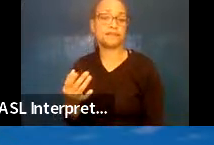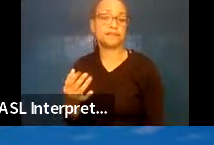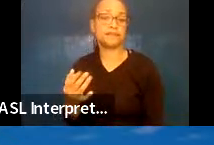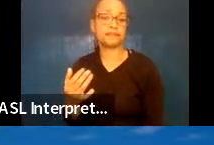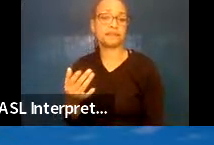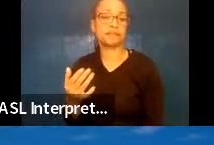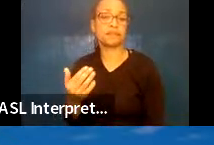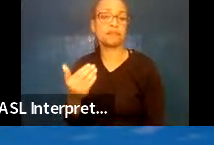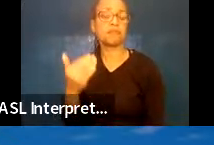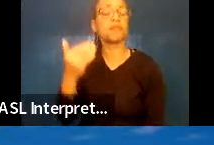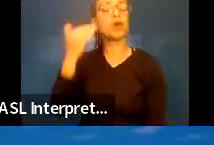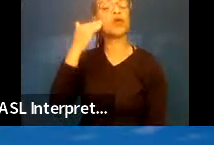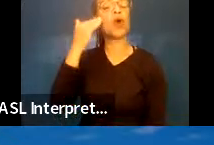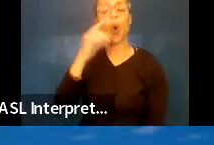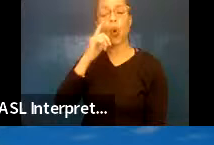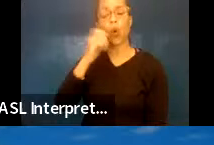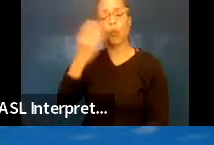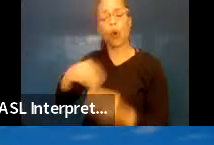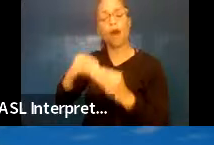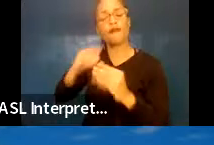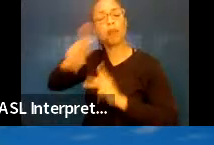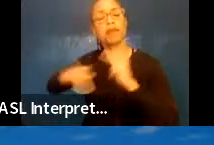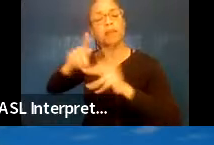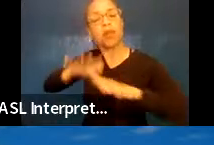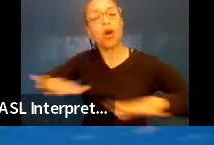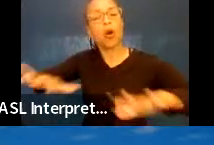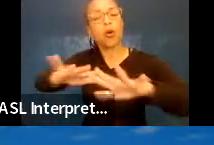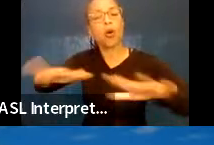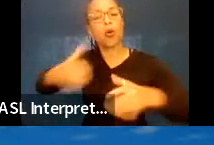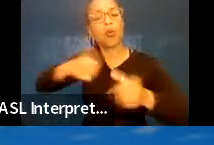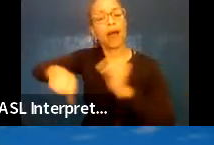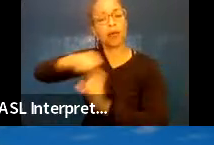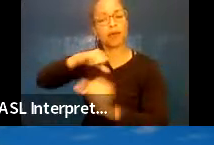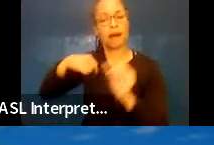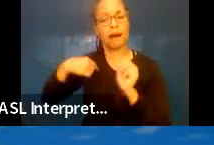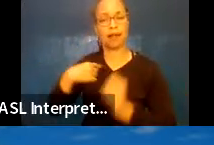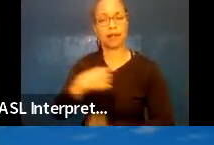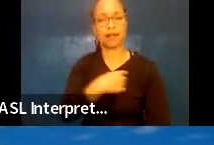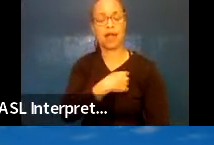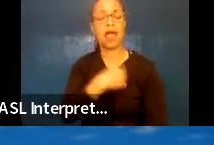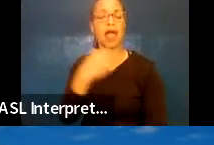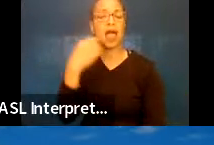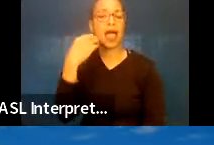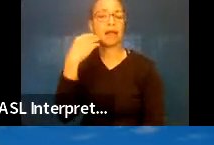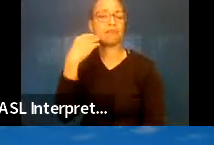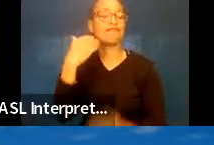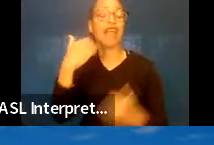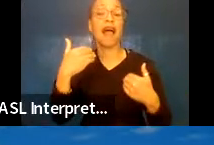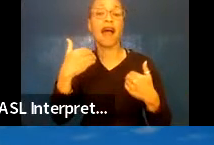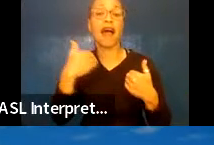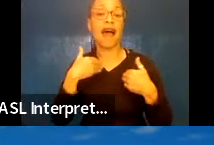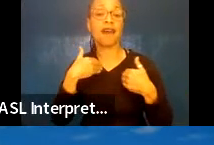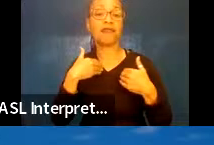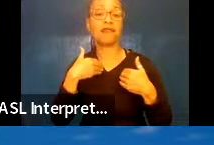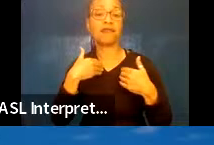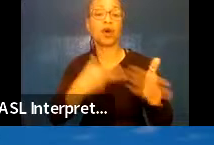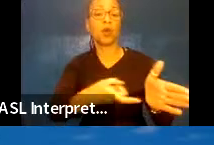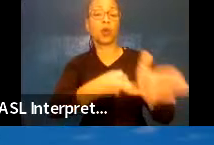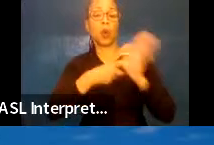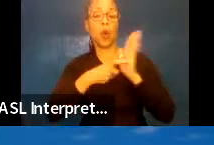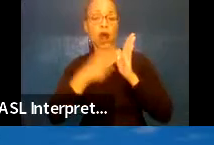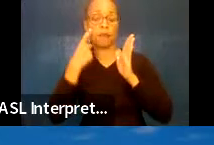our constituencies to be able to make demands from a public health